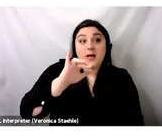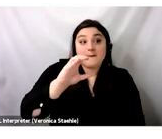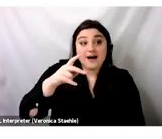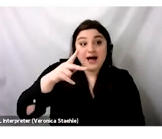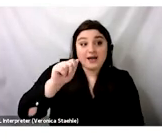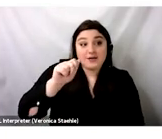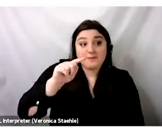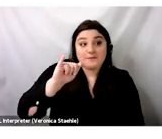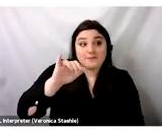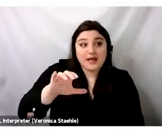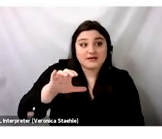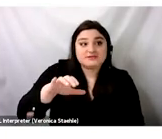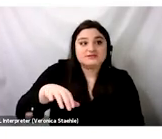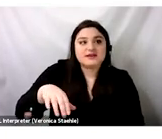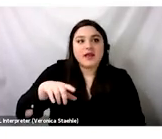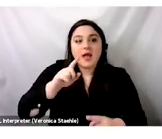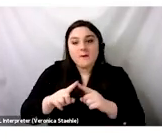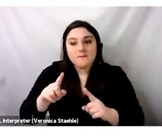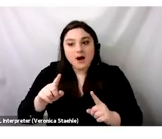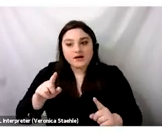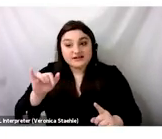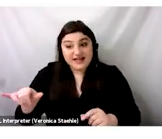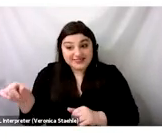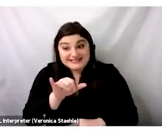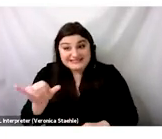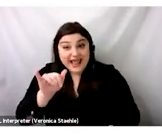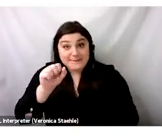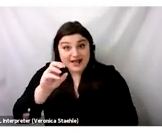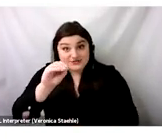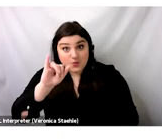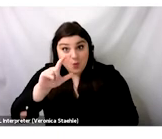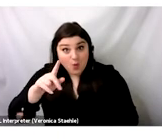of toxins in the same way that oil plastics are.